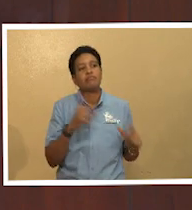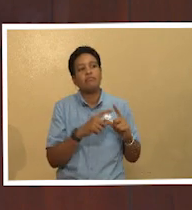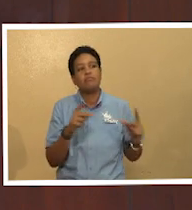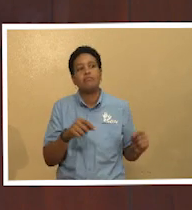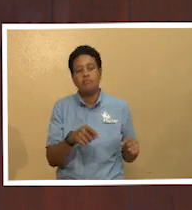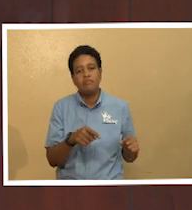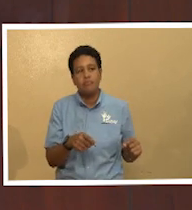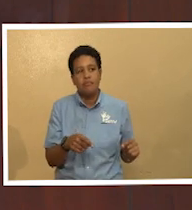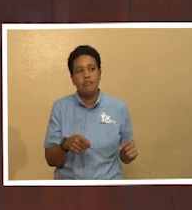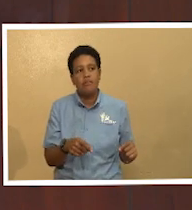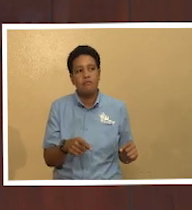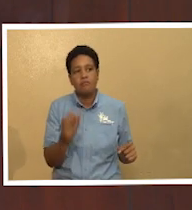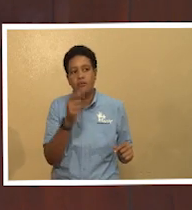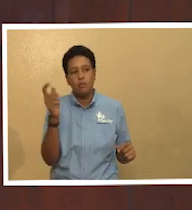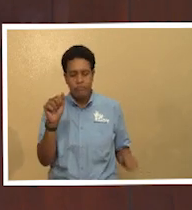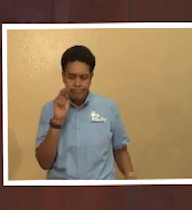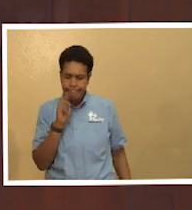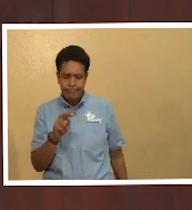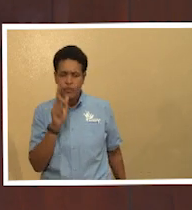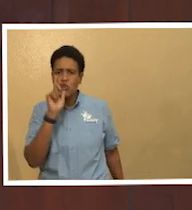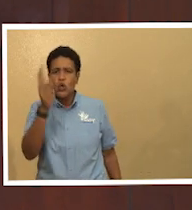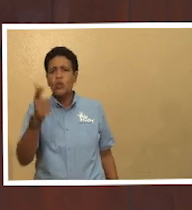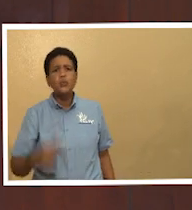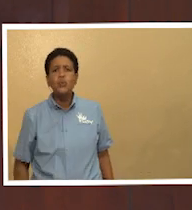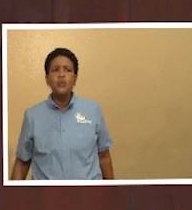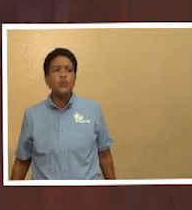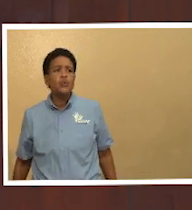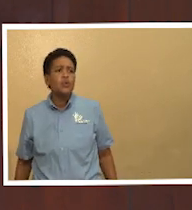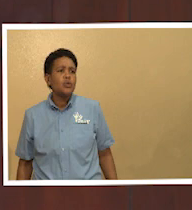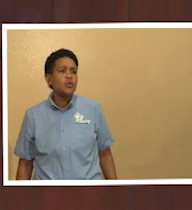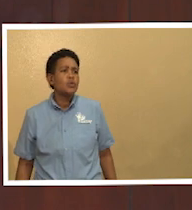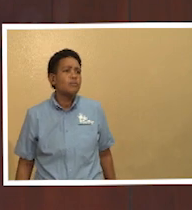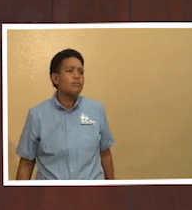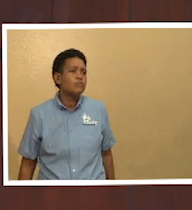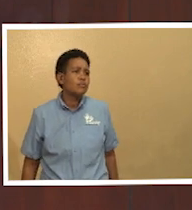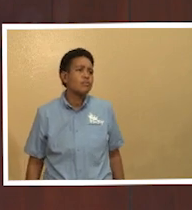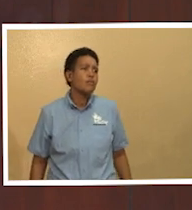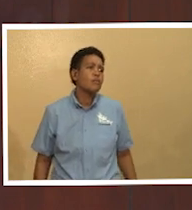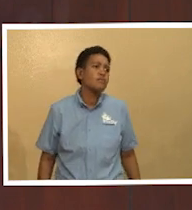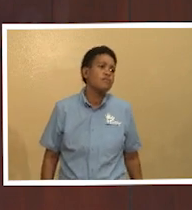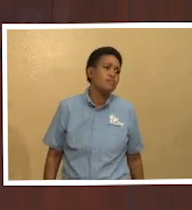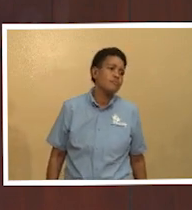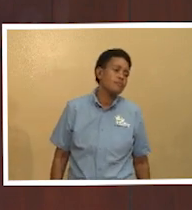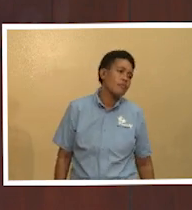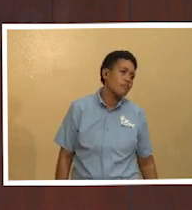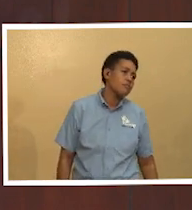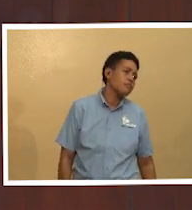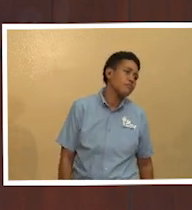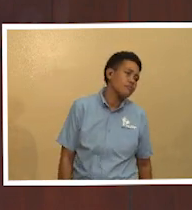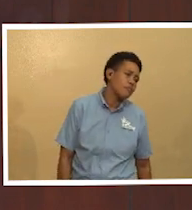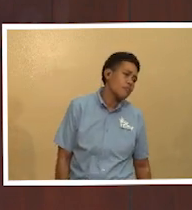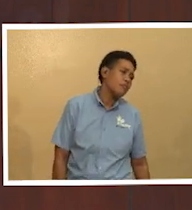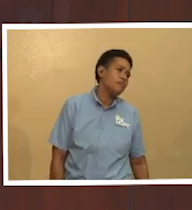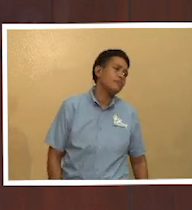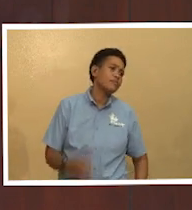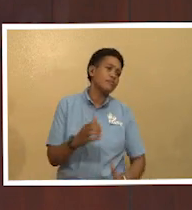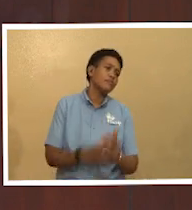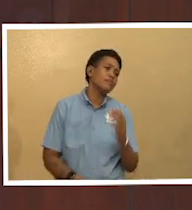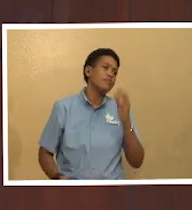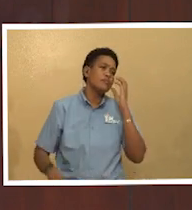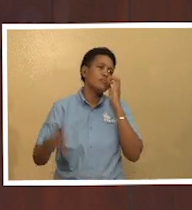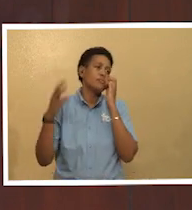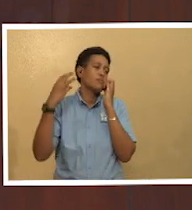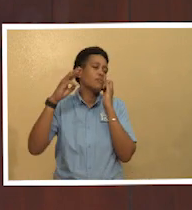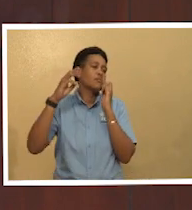card, anyone can see this is not your card. And in fact, the Section 16 imposes a